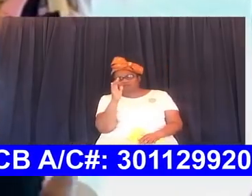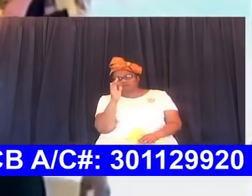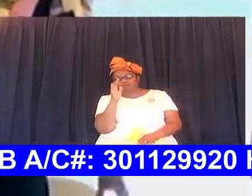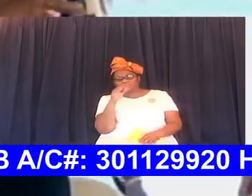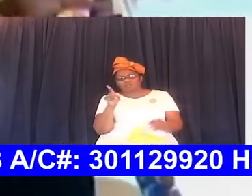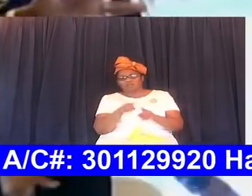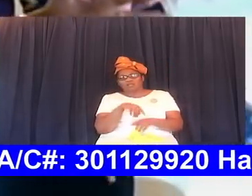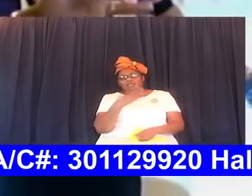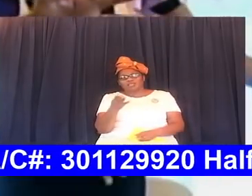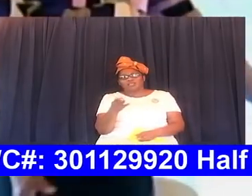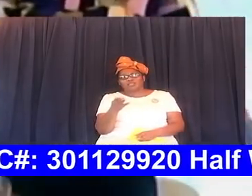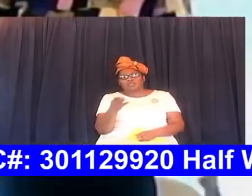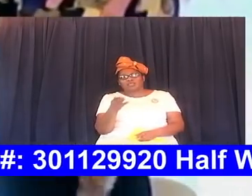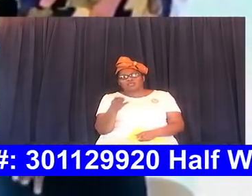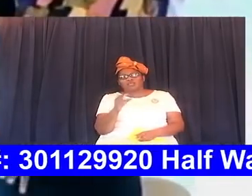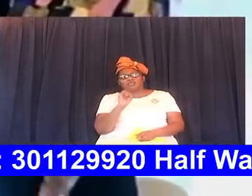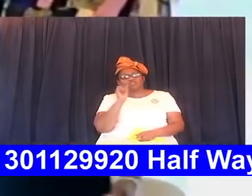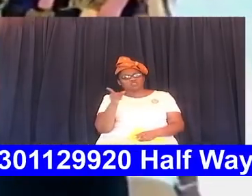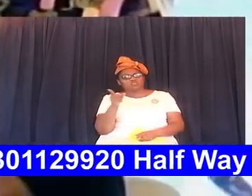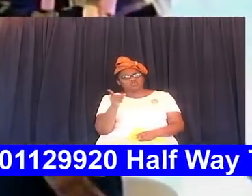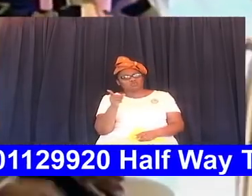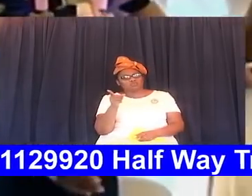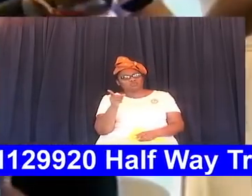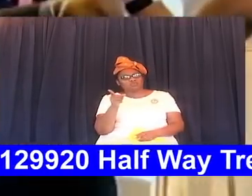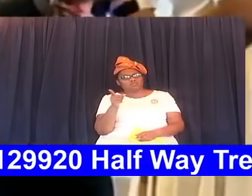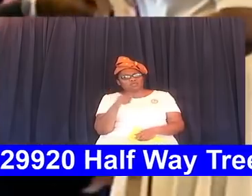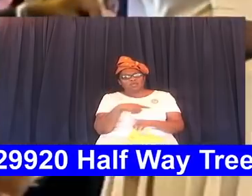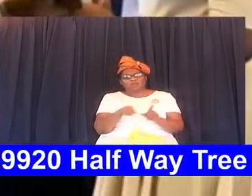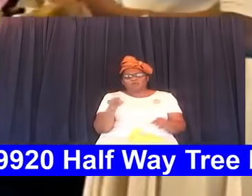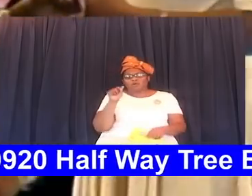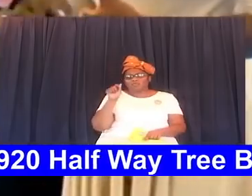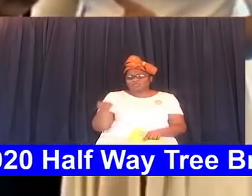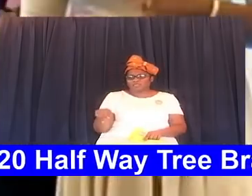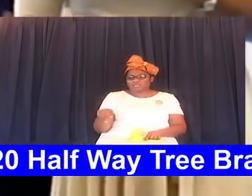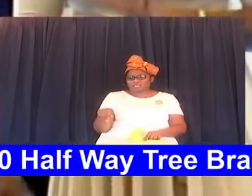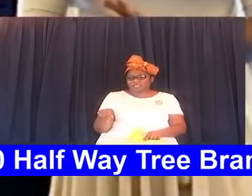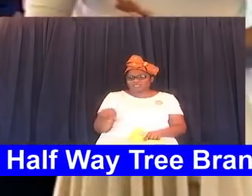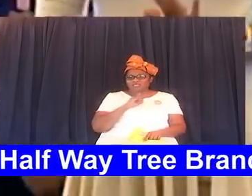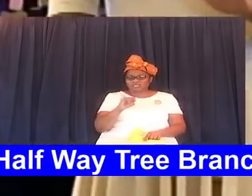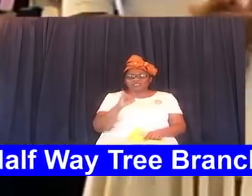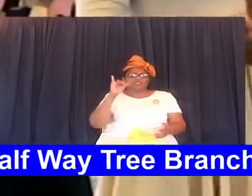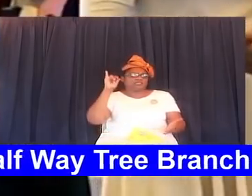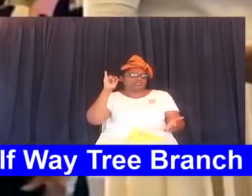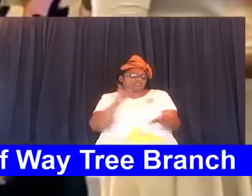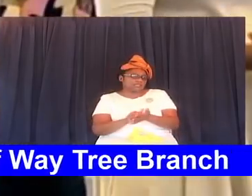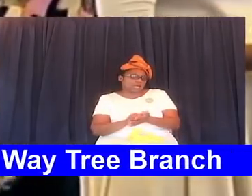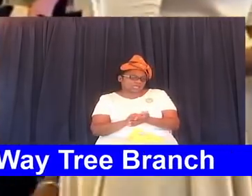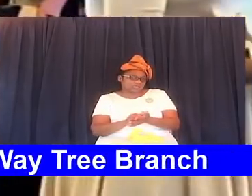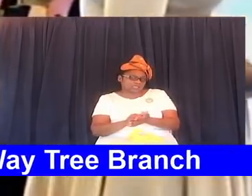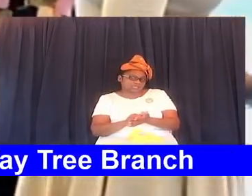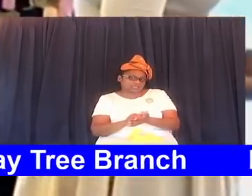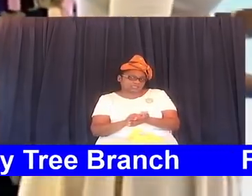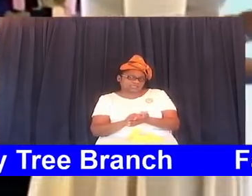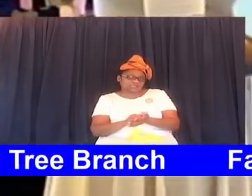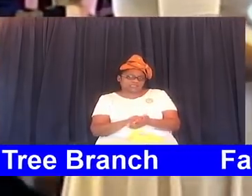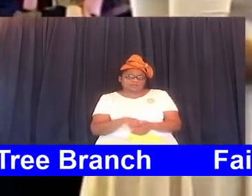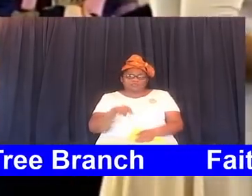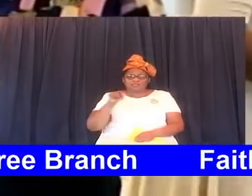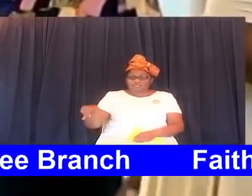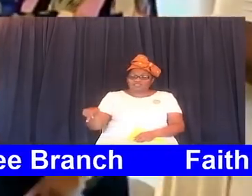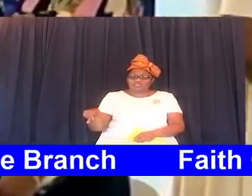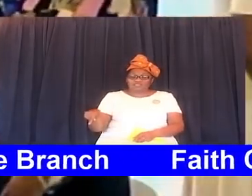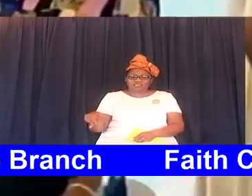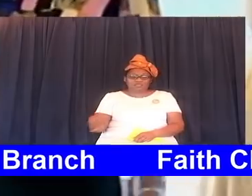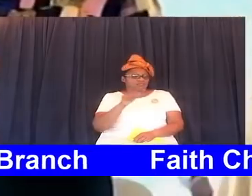it was the third hour of the day, but this is that, hallelujah, which